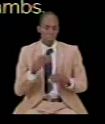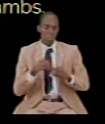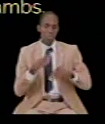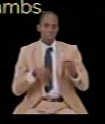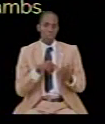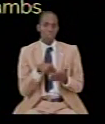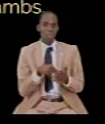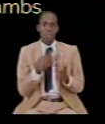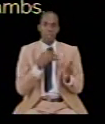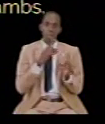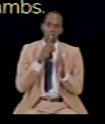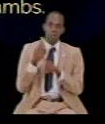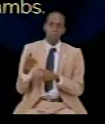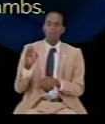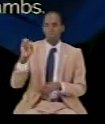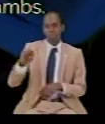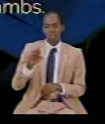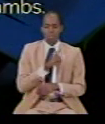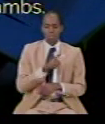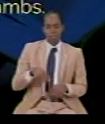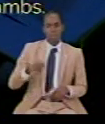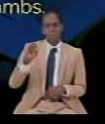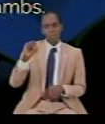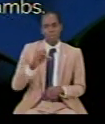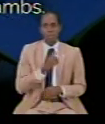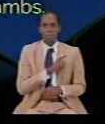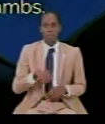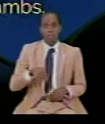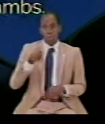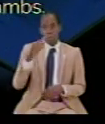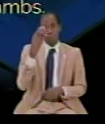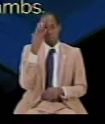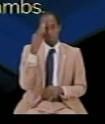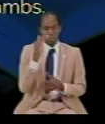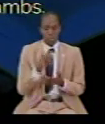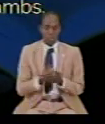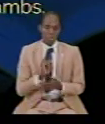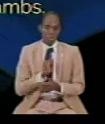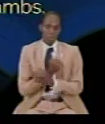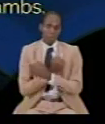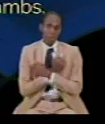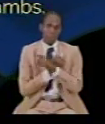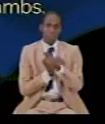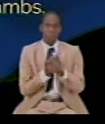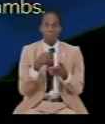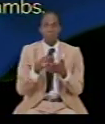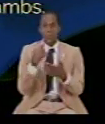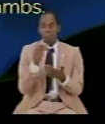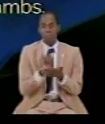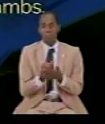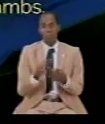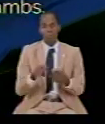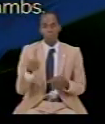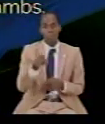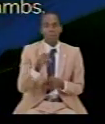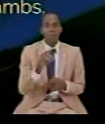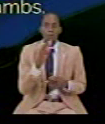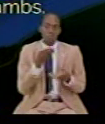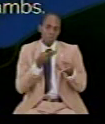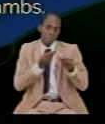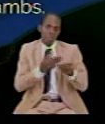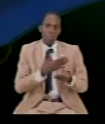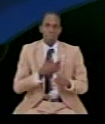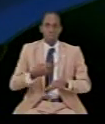He says unto him, yea, Lord, yes, Lord, thou knowest that I love thee. He says unto him, feed my lambs.